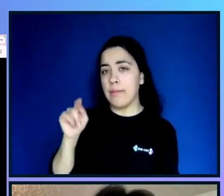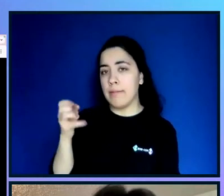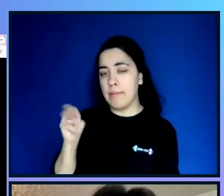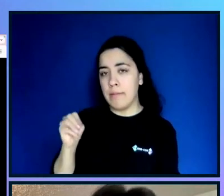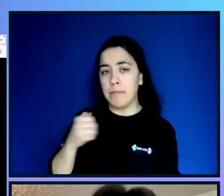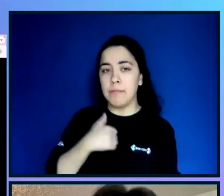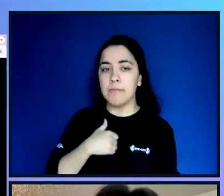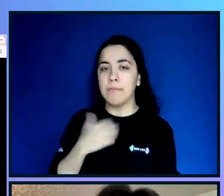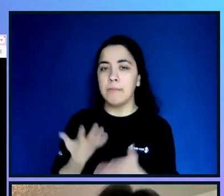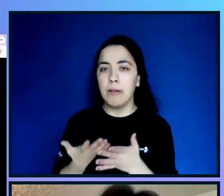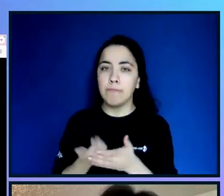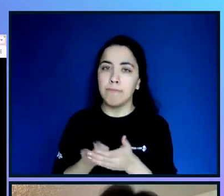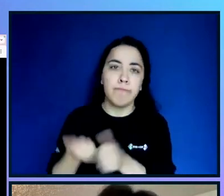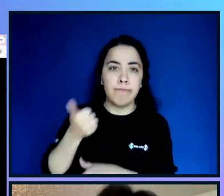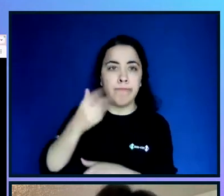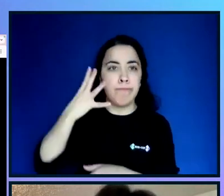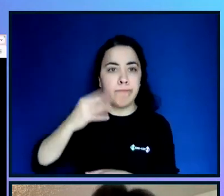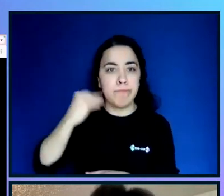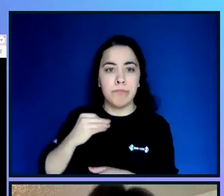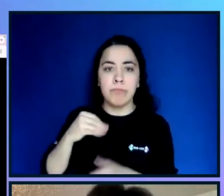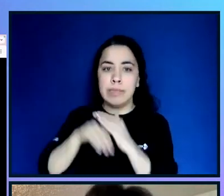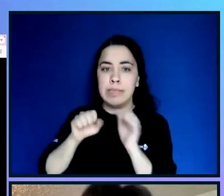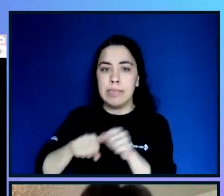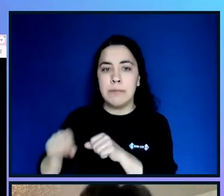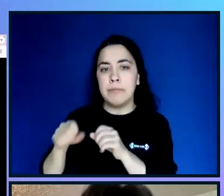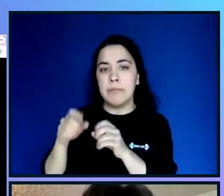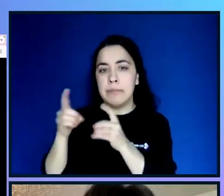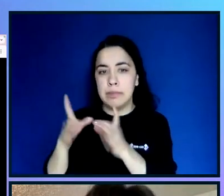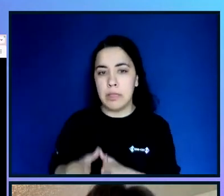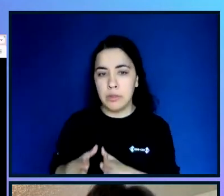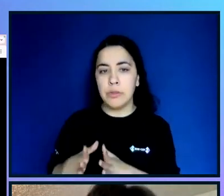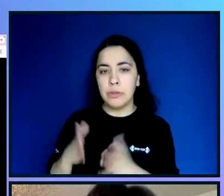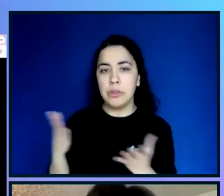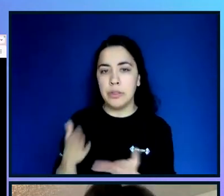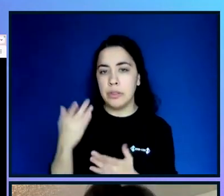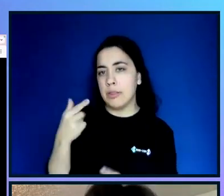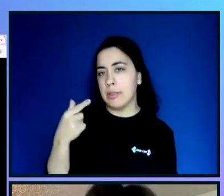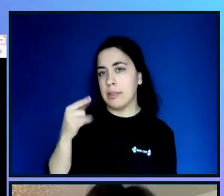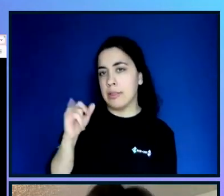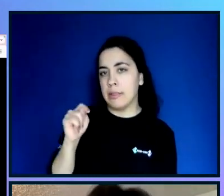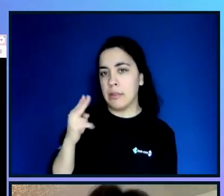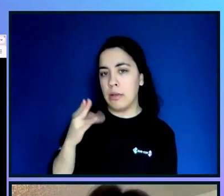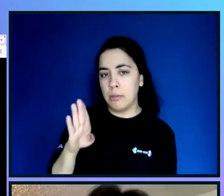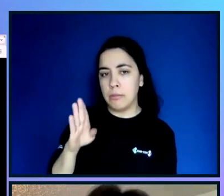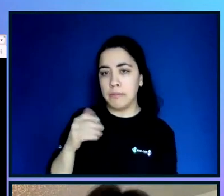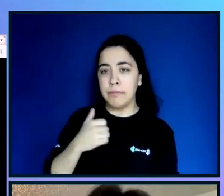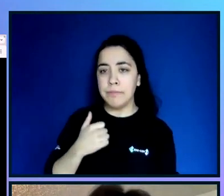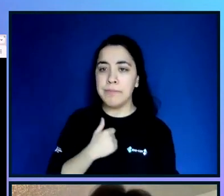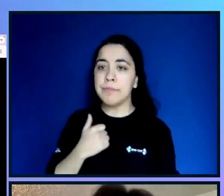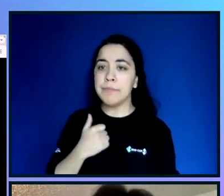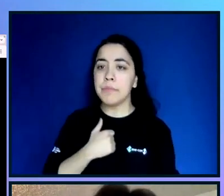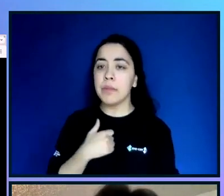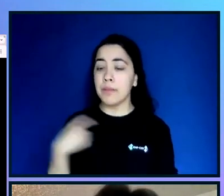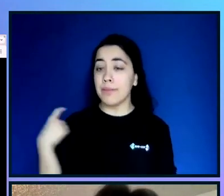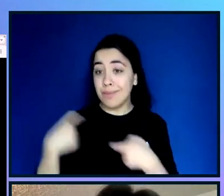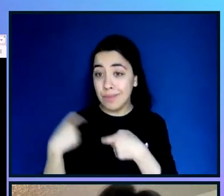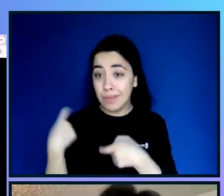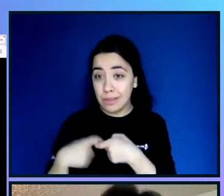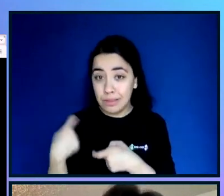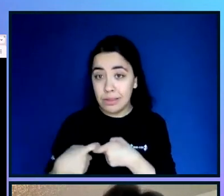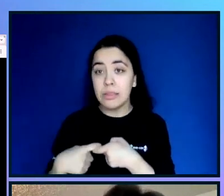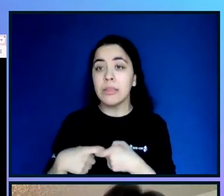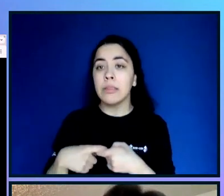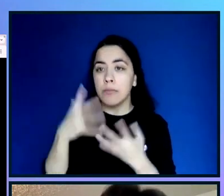designer here at GitHub and the lead for our accessibility design bootcamp. I'm a non-binary Latina person with short dark hair,